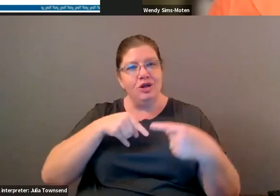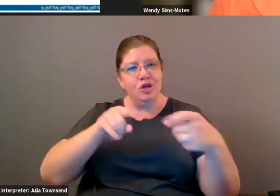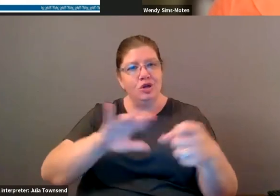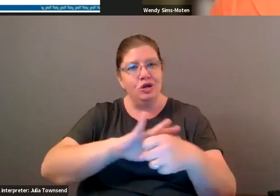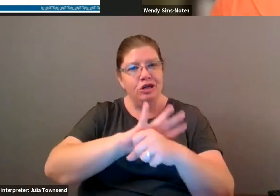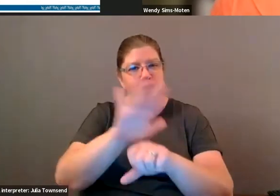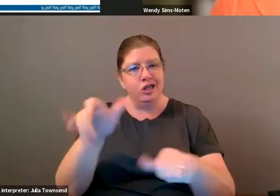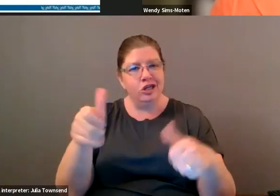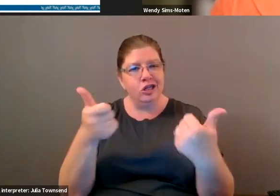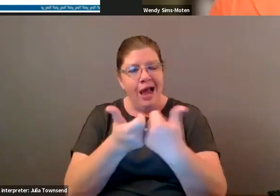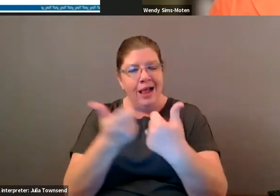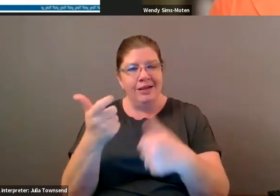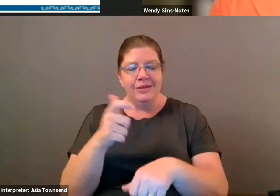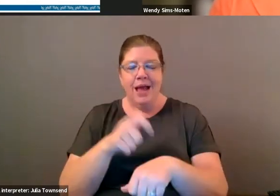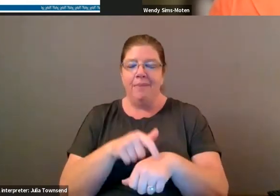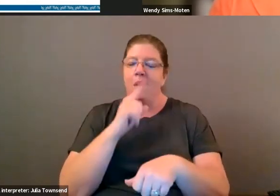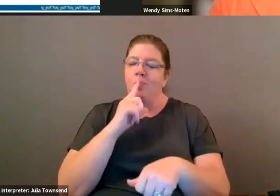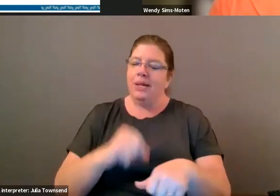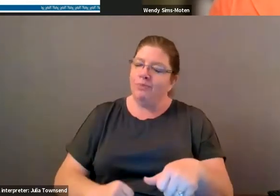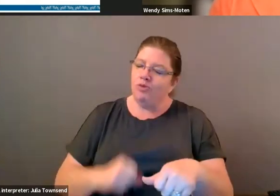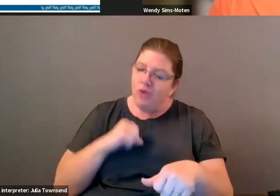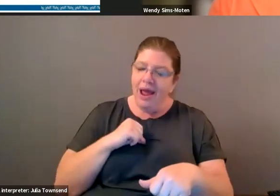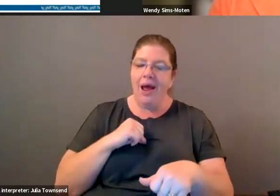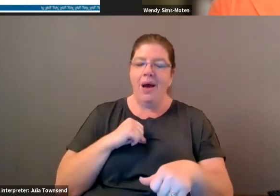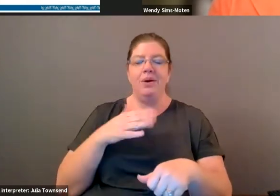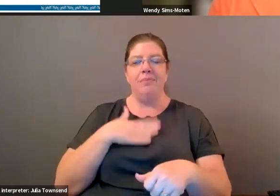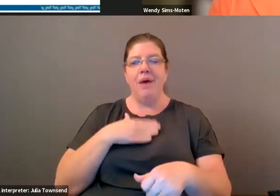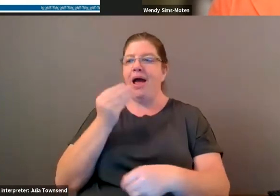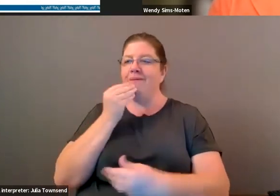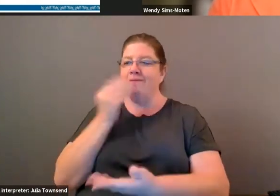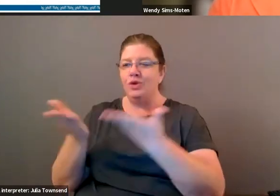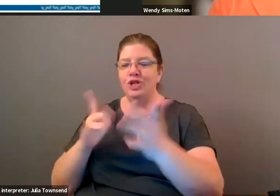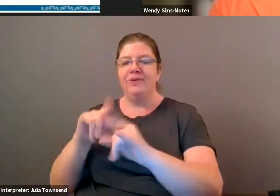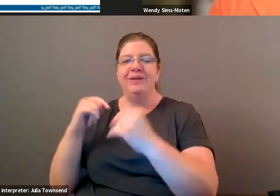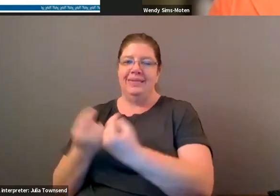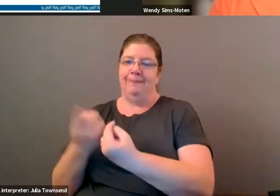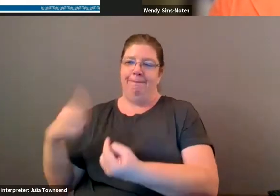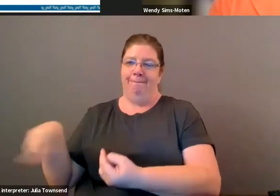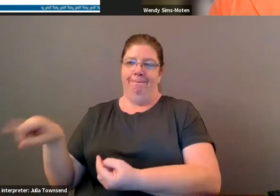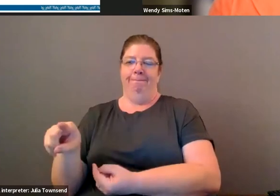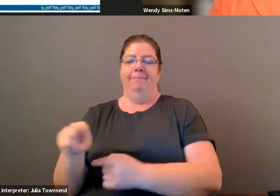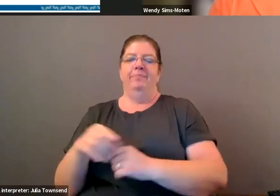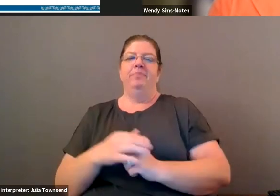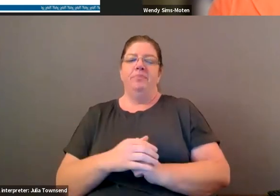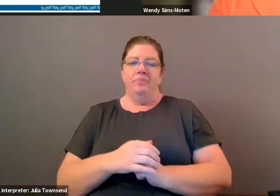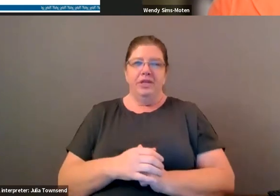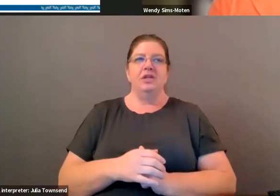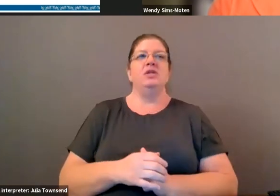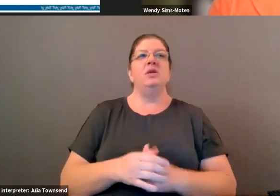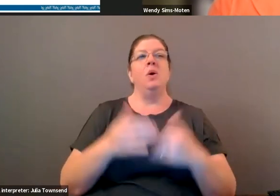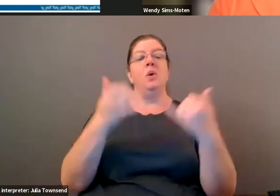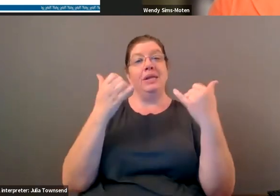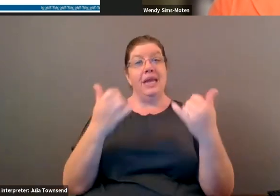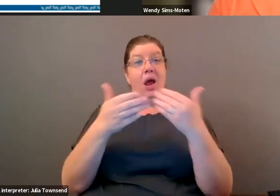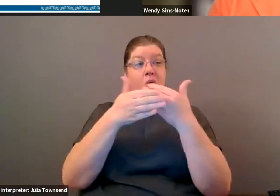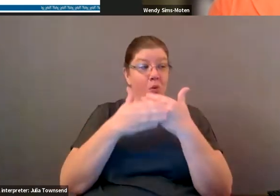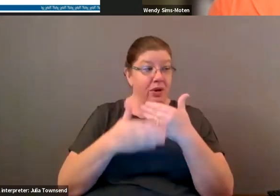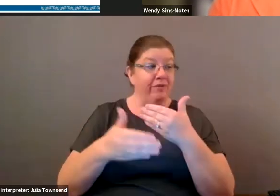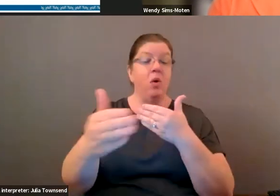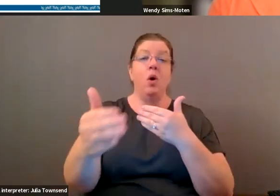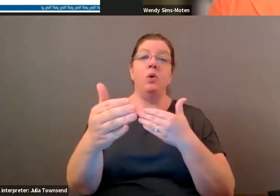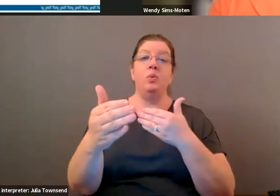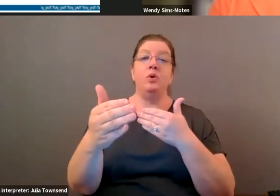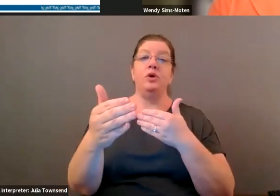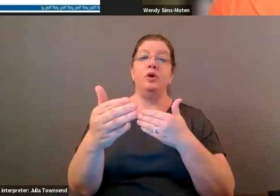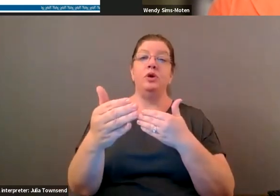I'm just super, super proud of my food service team. So now going forward, we